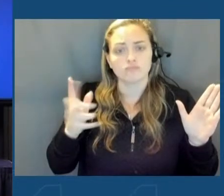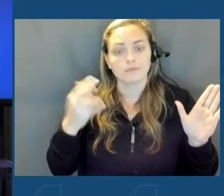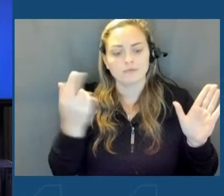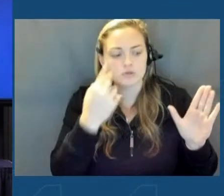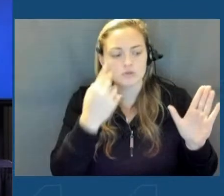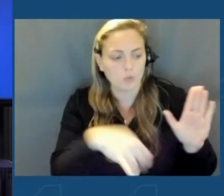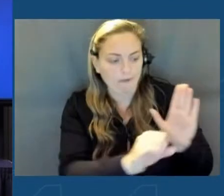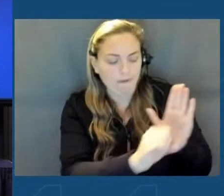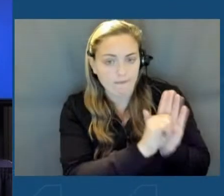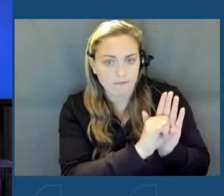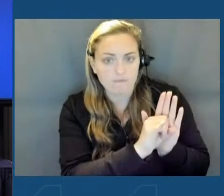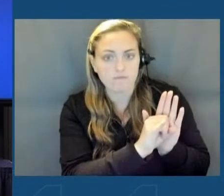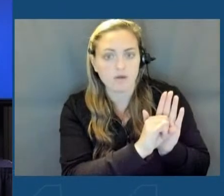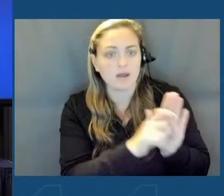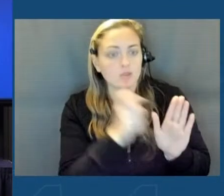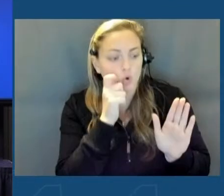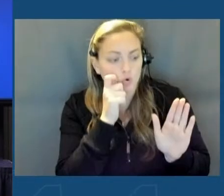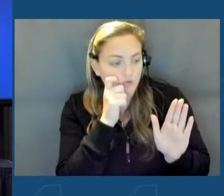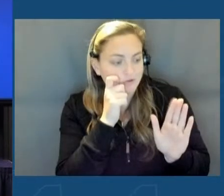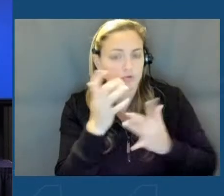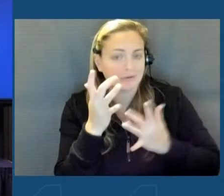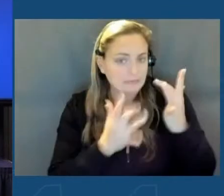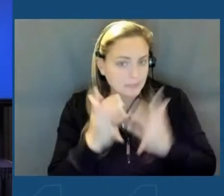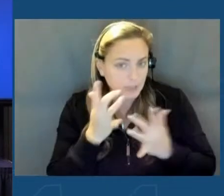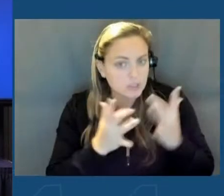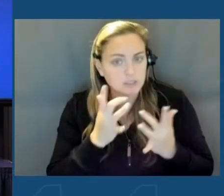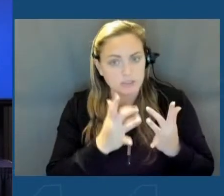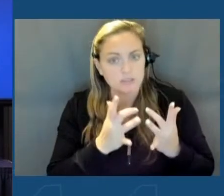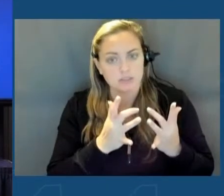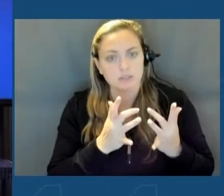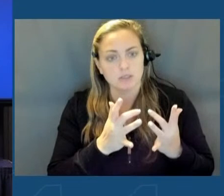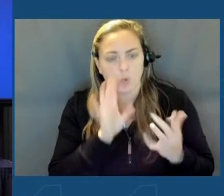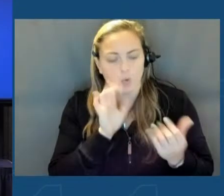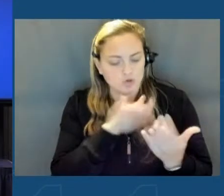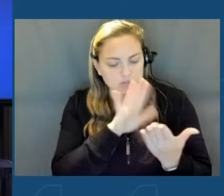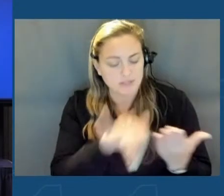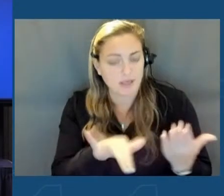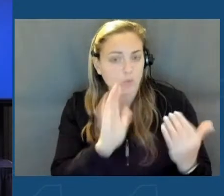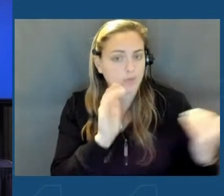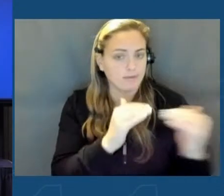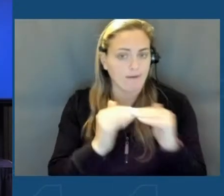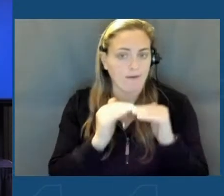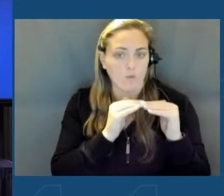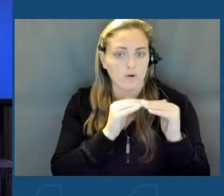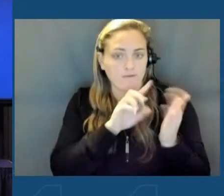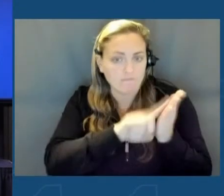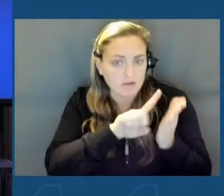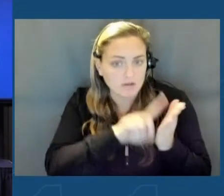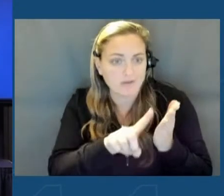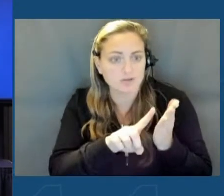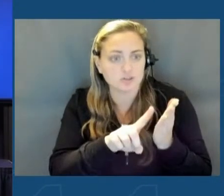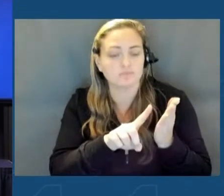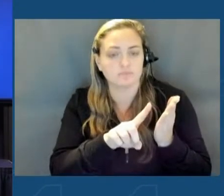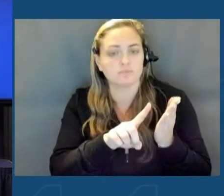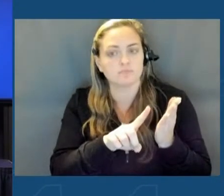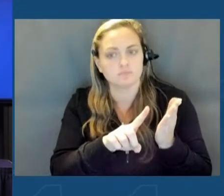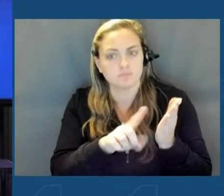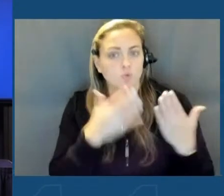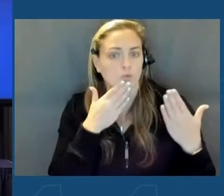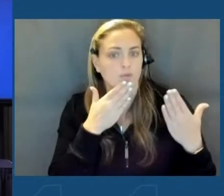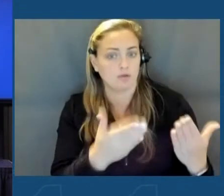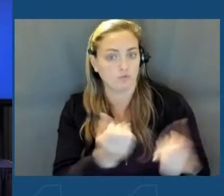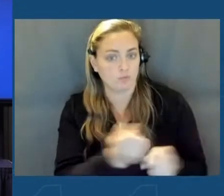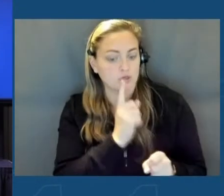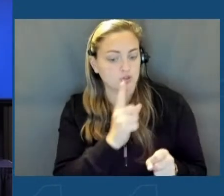there are racial disparities, and so we're addressing that with your equity investigation into that. So I thank you for making sure